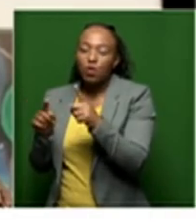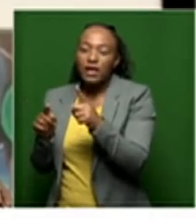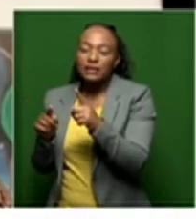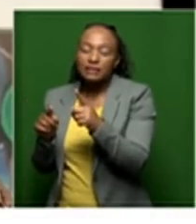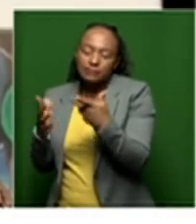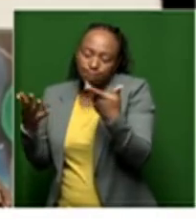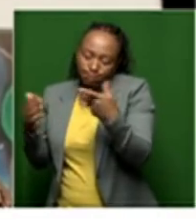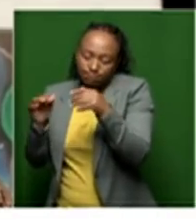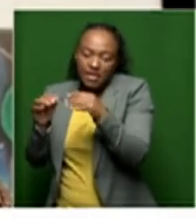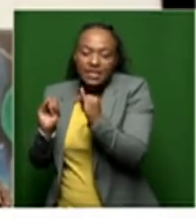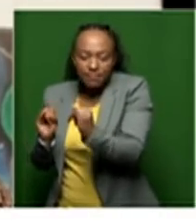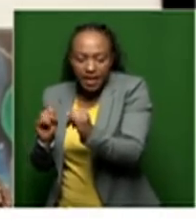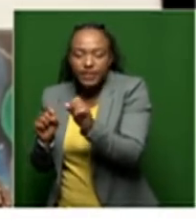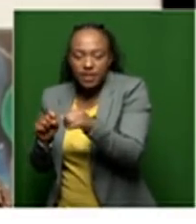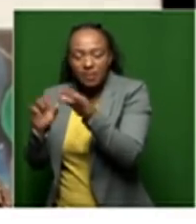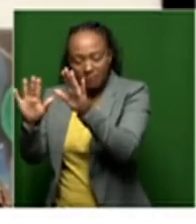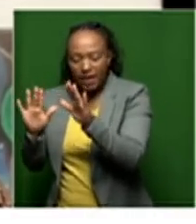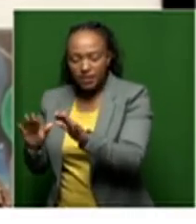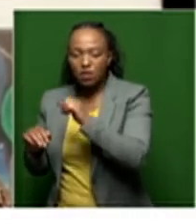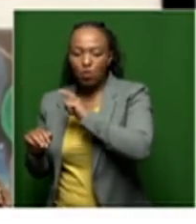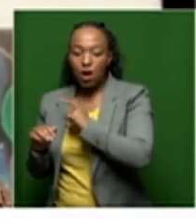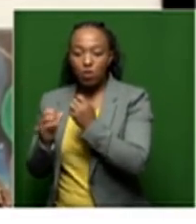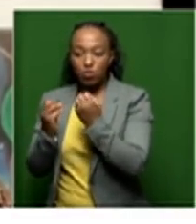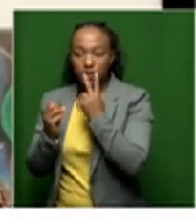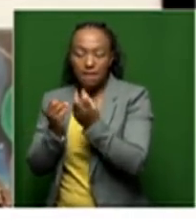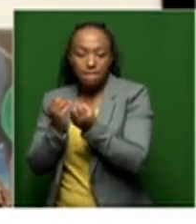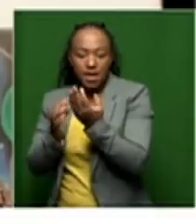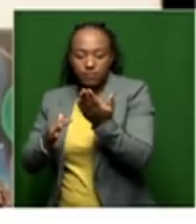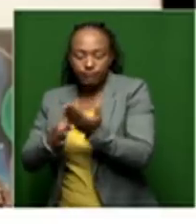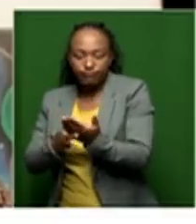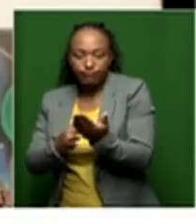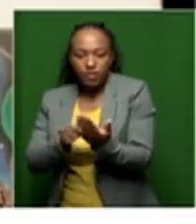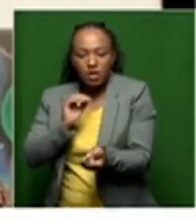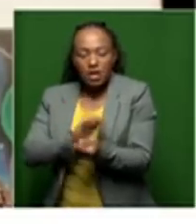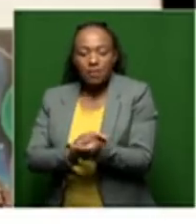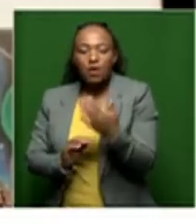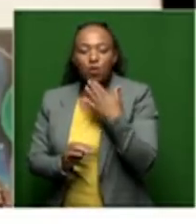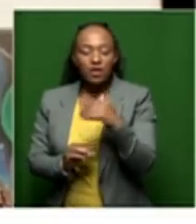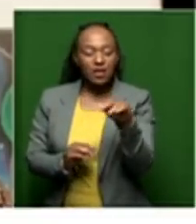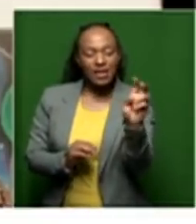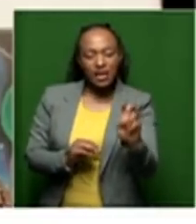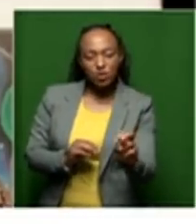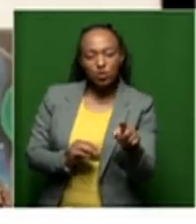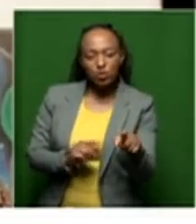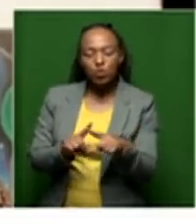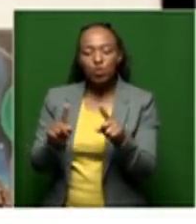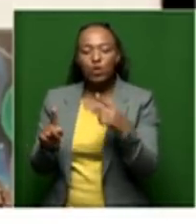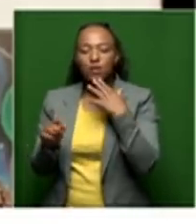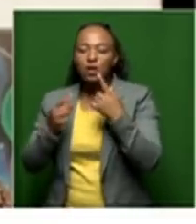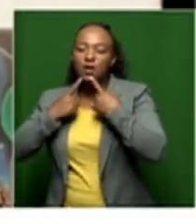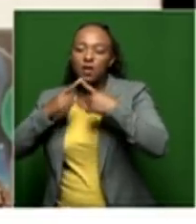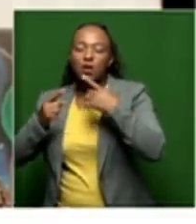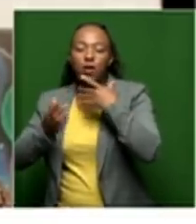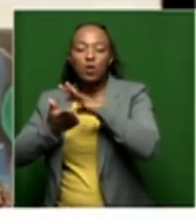of salt. But I mean, we look at some cases that are happening, and right now under the SIU, bringing an application to declare the contract